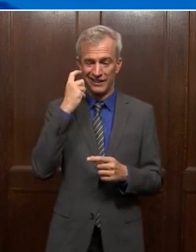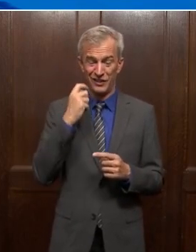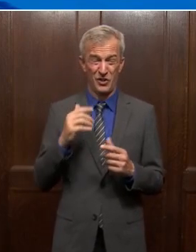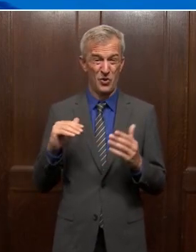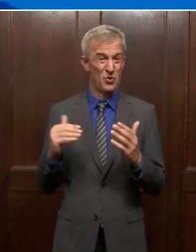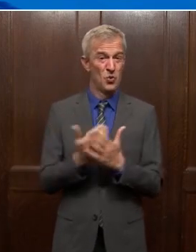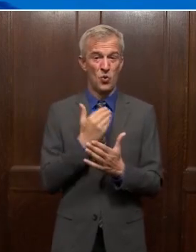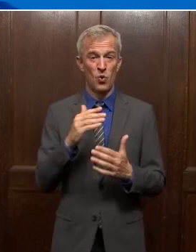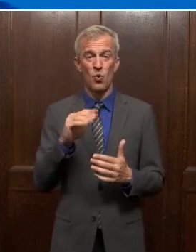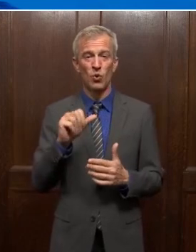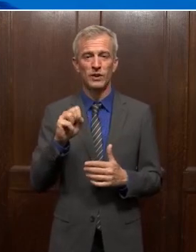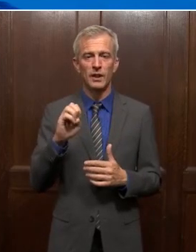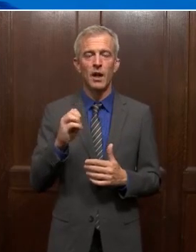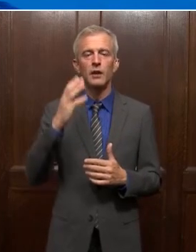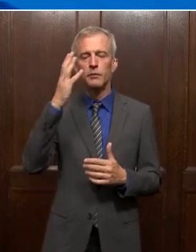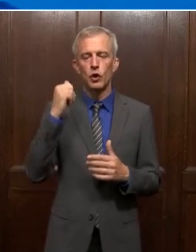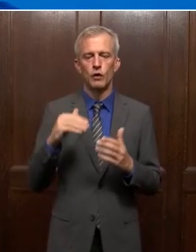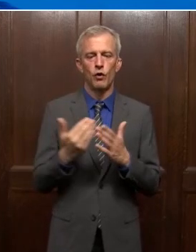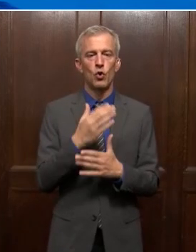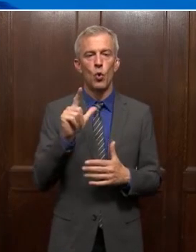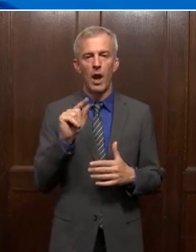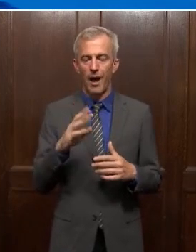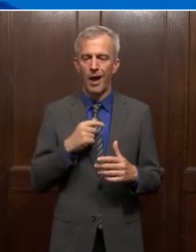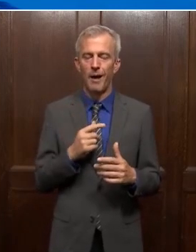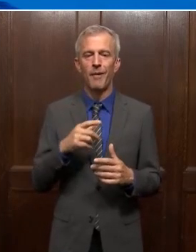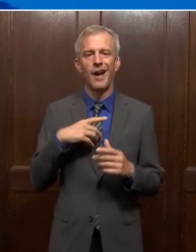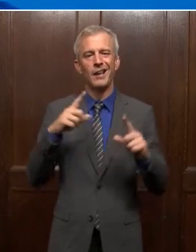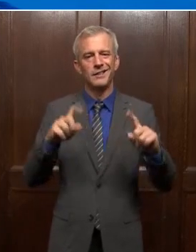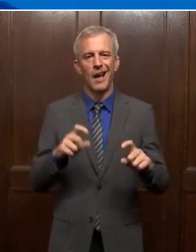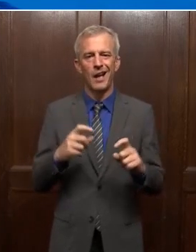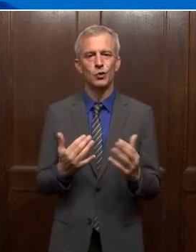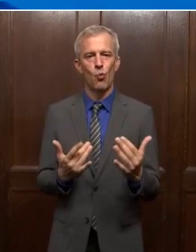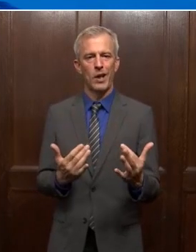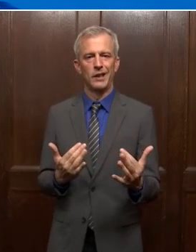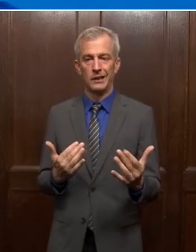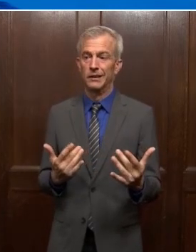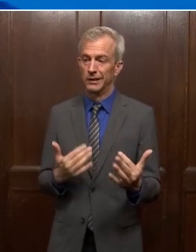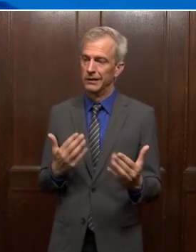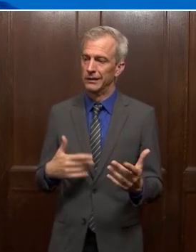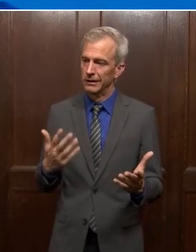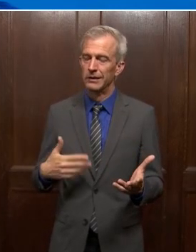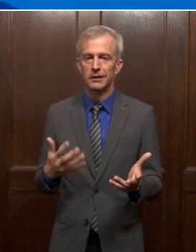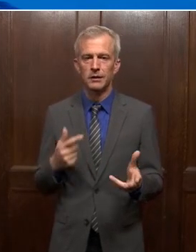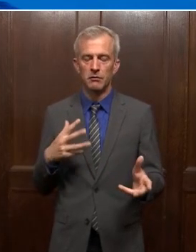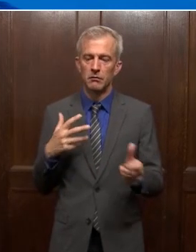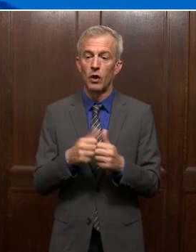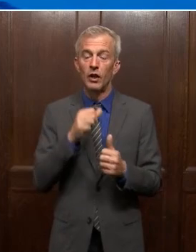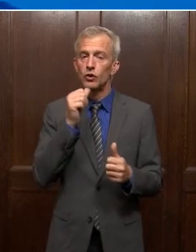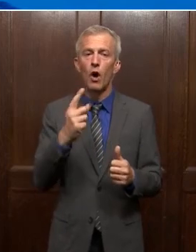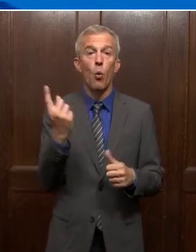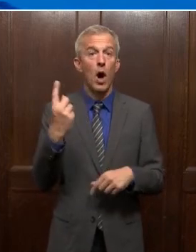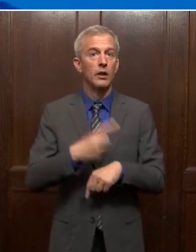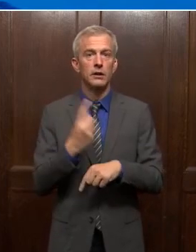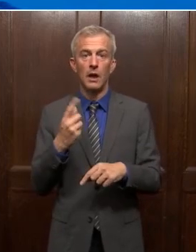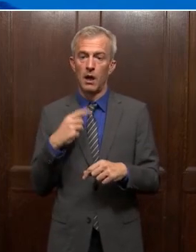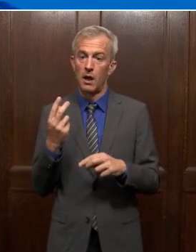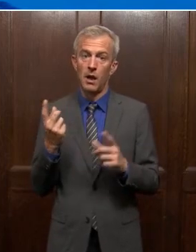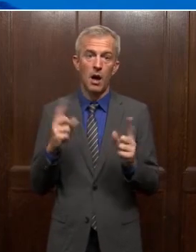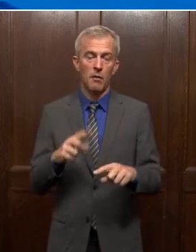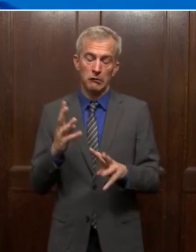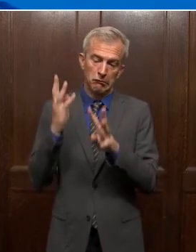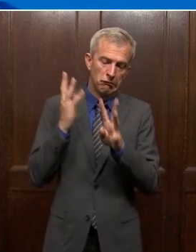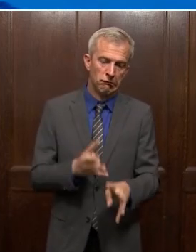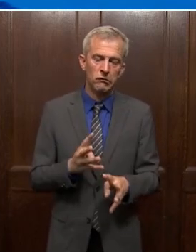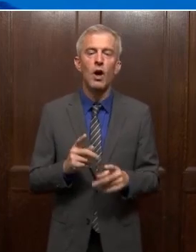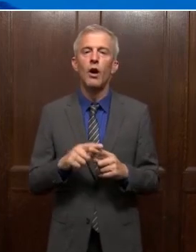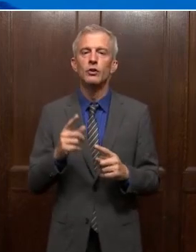new laboratory that came online, and a lot of results that came in one day, not necessarily a single day surge, but just a reporting surge of